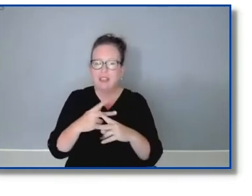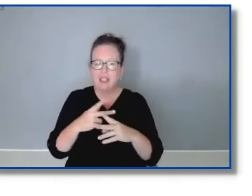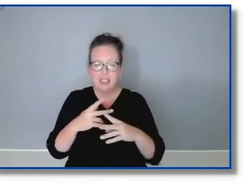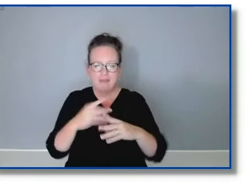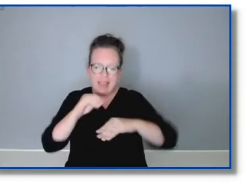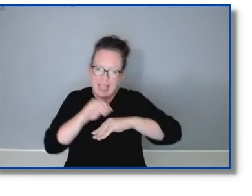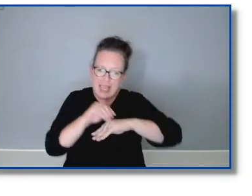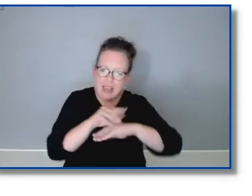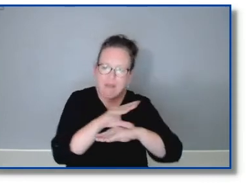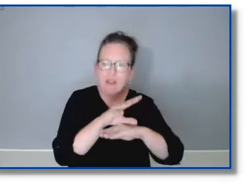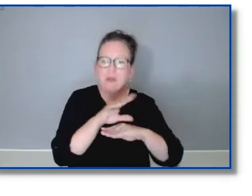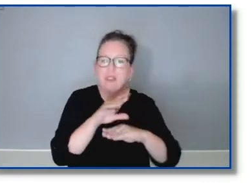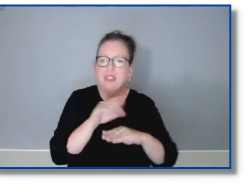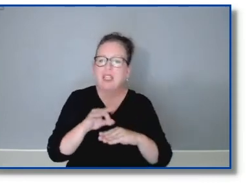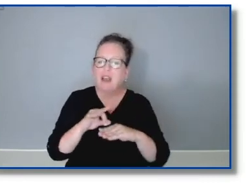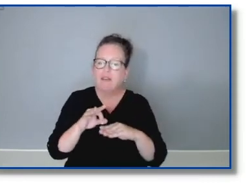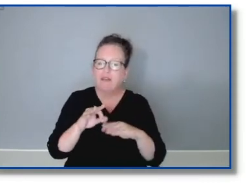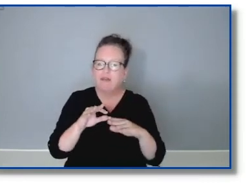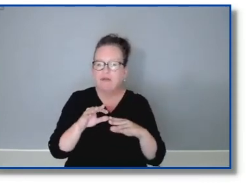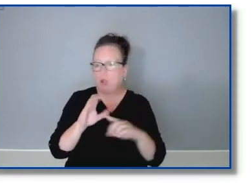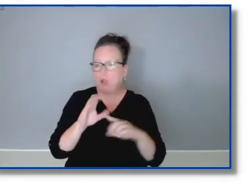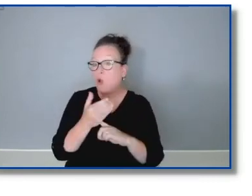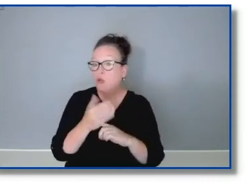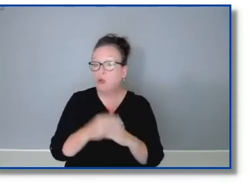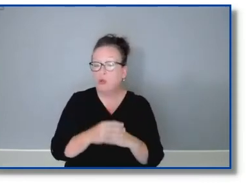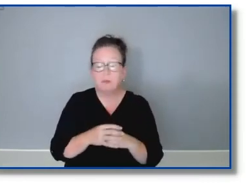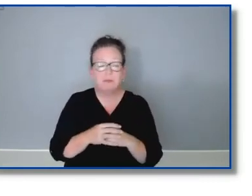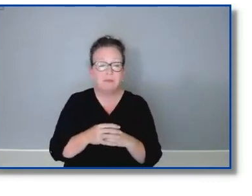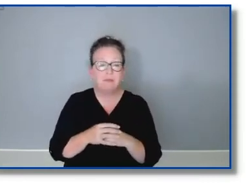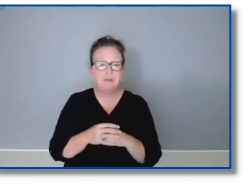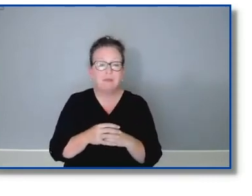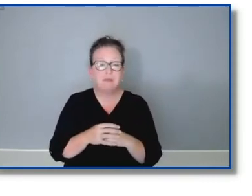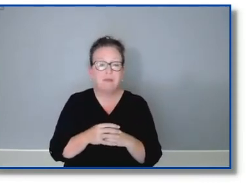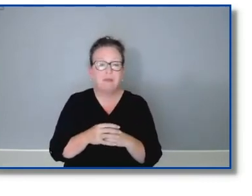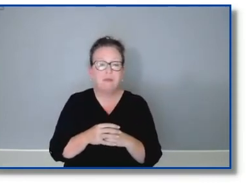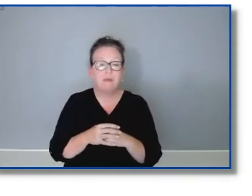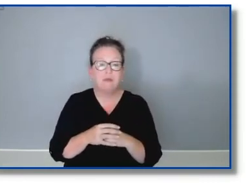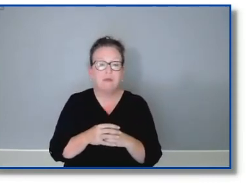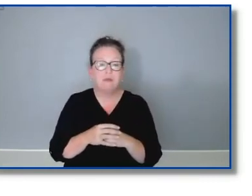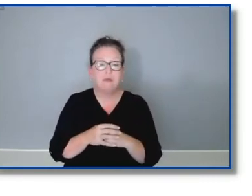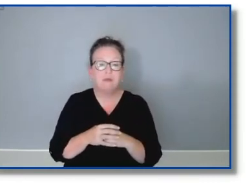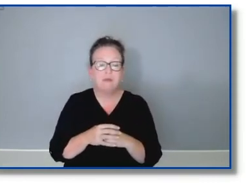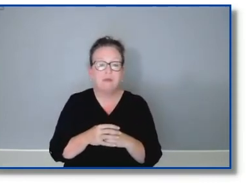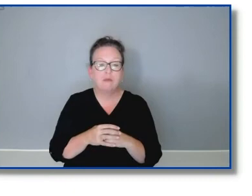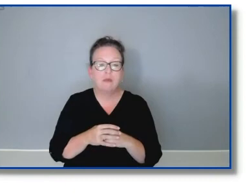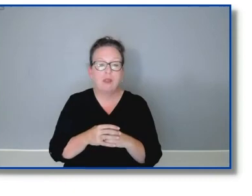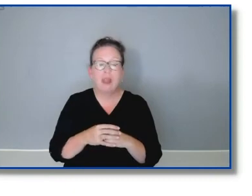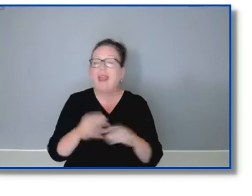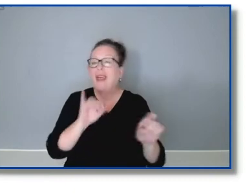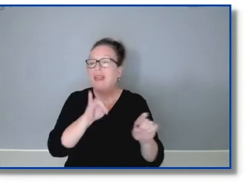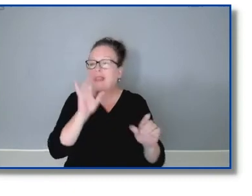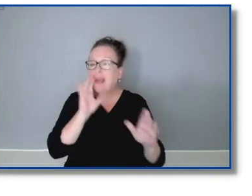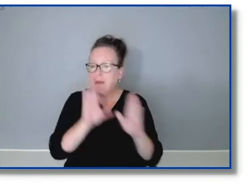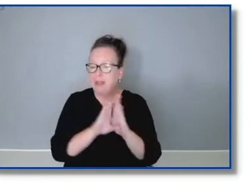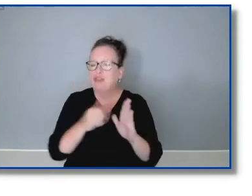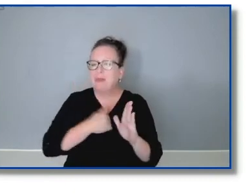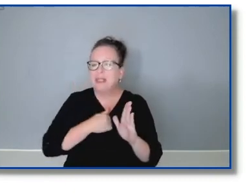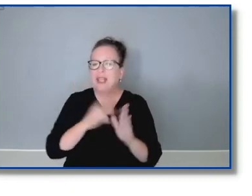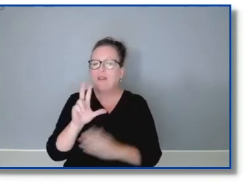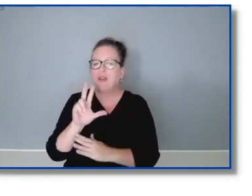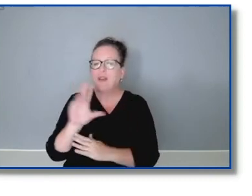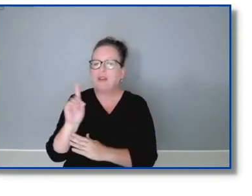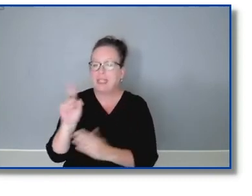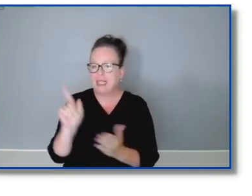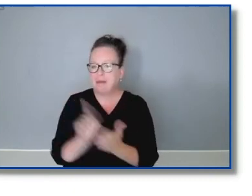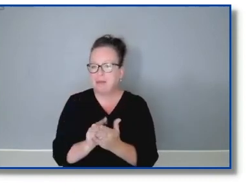culture. And so then the form that we obtained, I entangled it, I 3D printed it, and you can see this the blue form, and